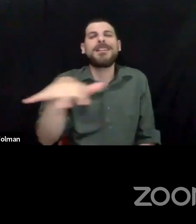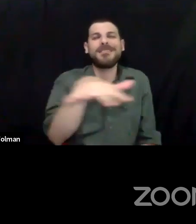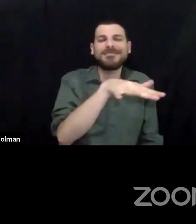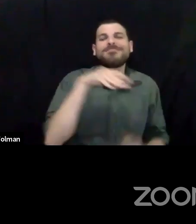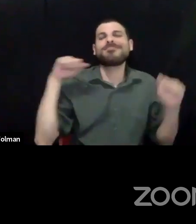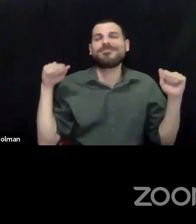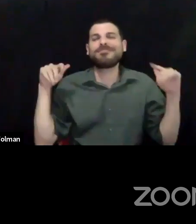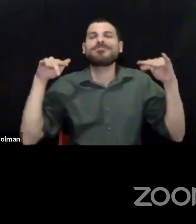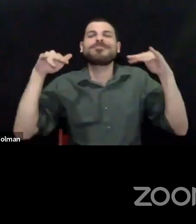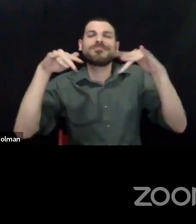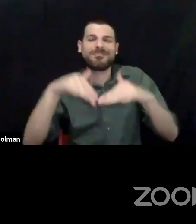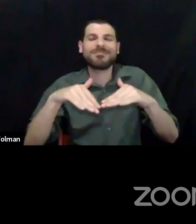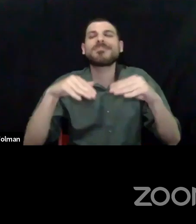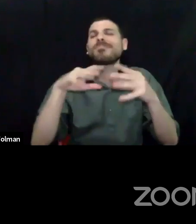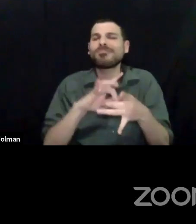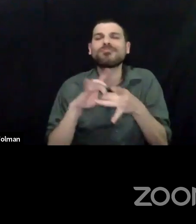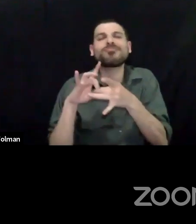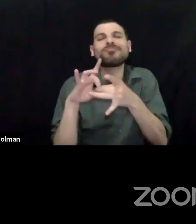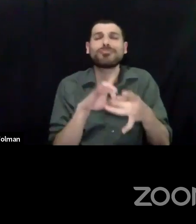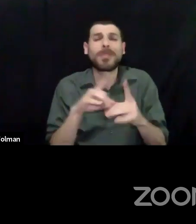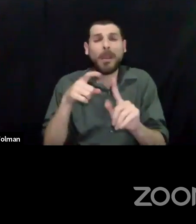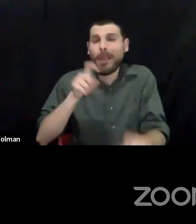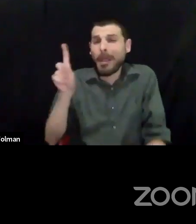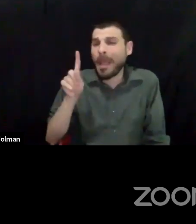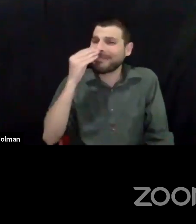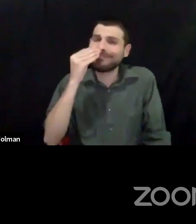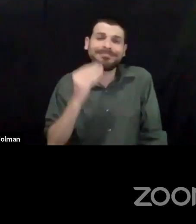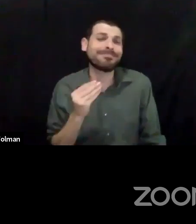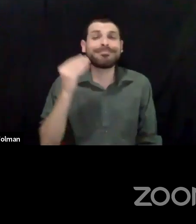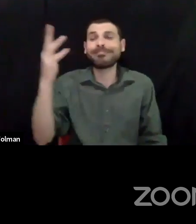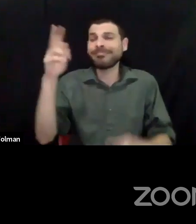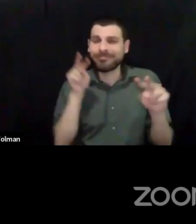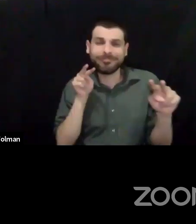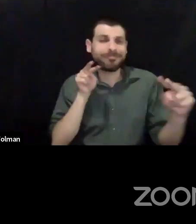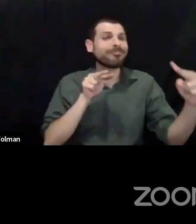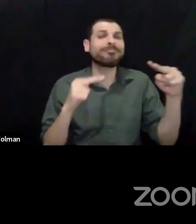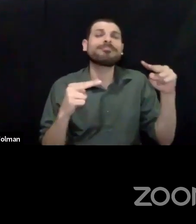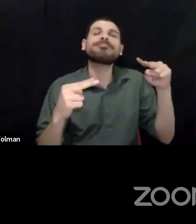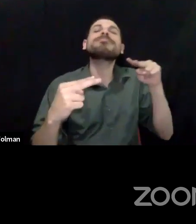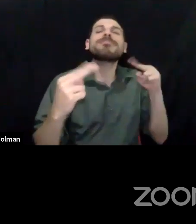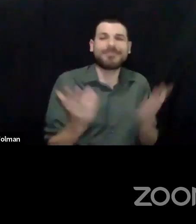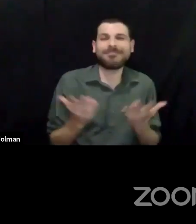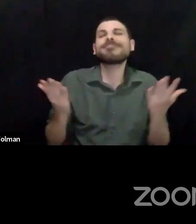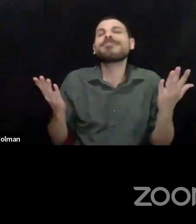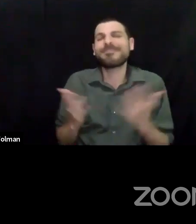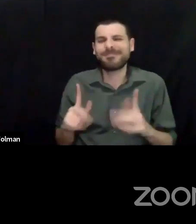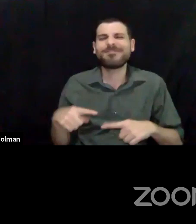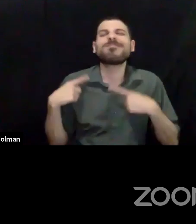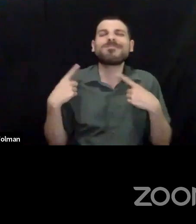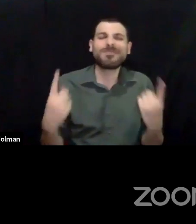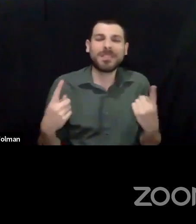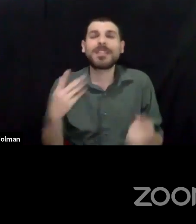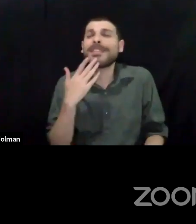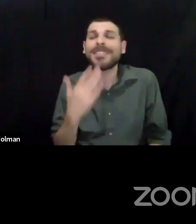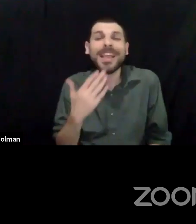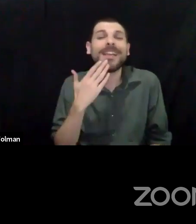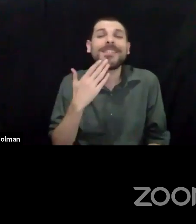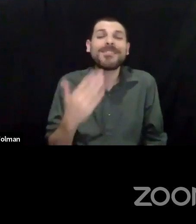something I don't care, I see, I don't stare, we've been right here for years, thank you